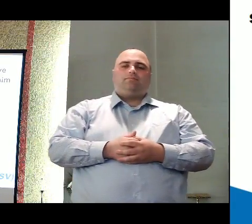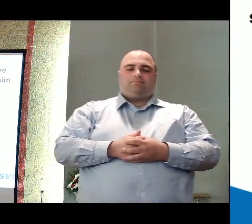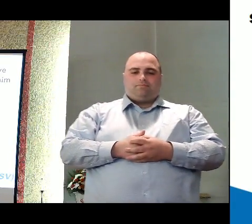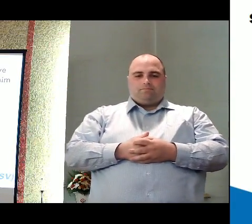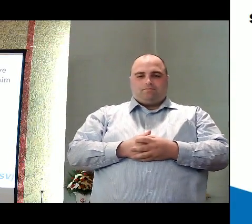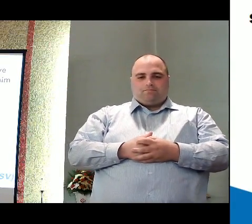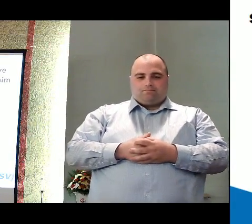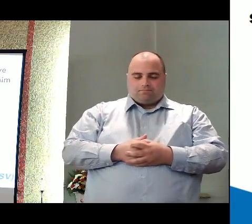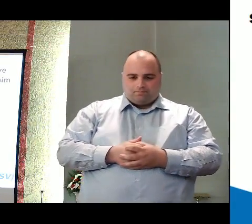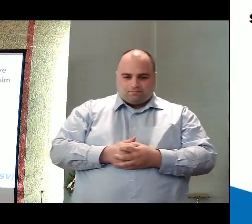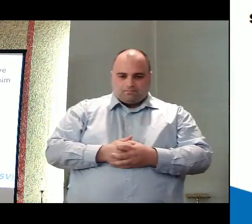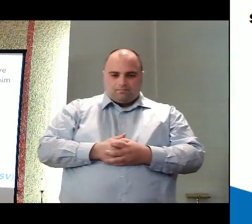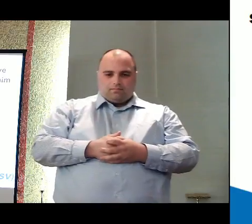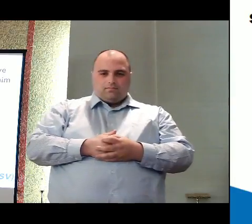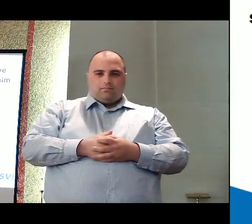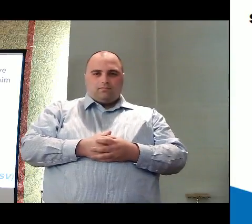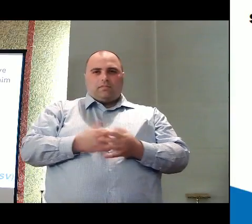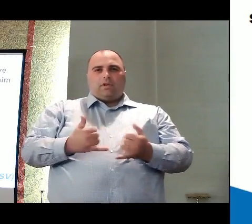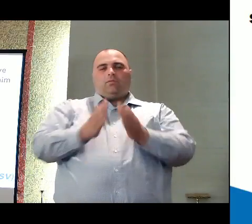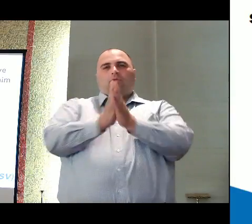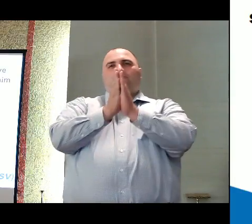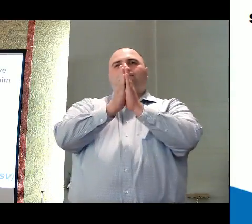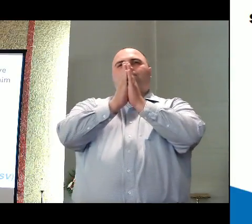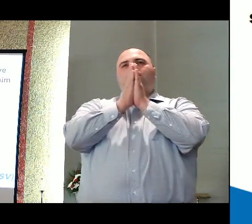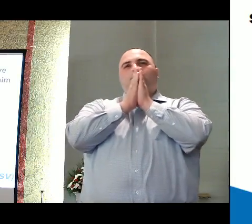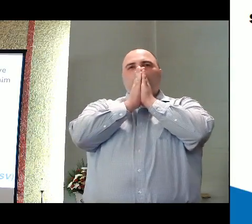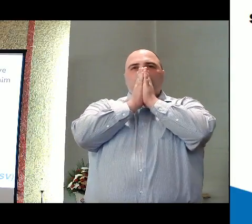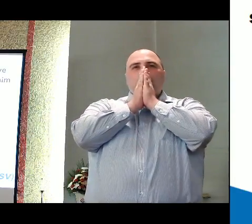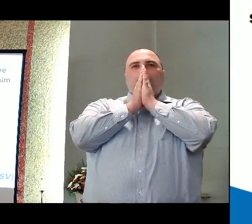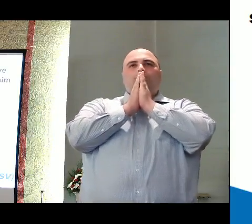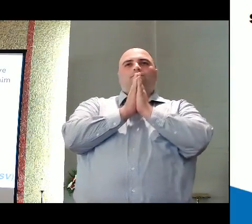Amen. Please bow with me.